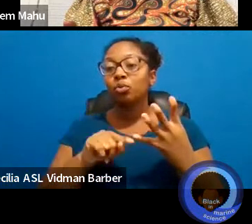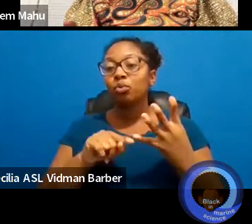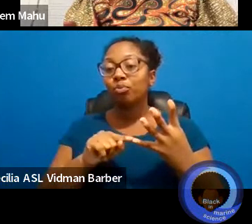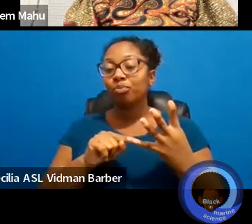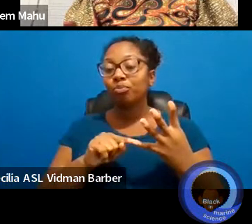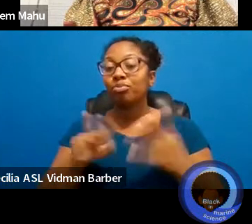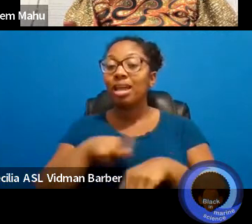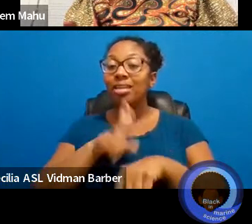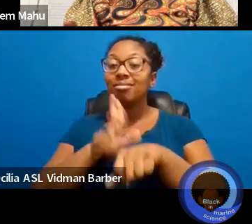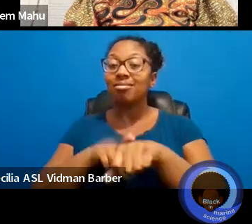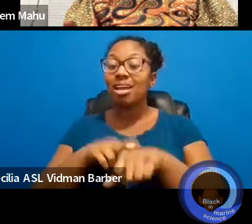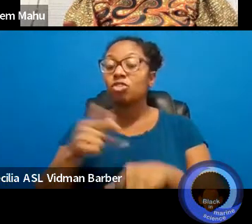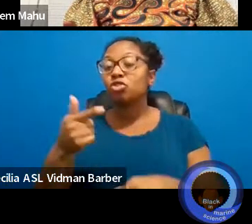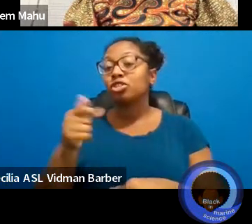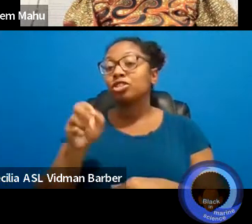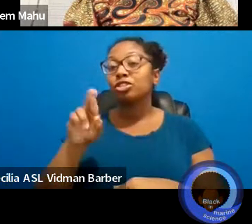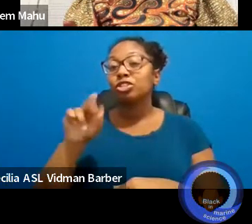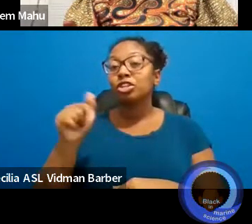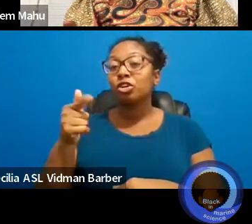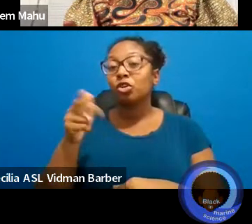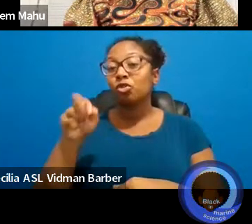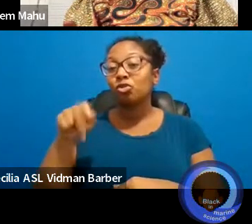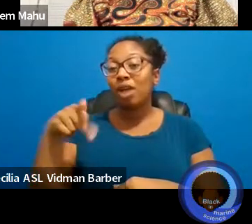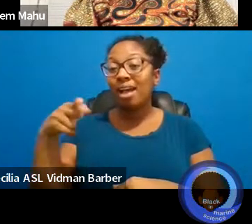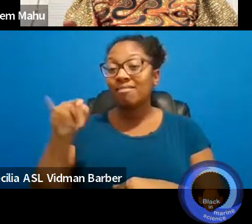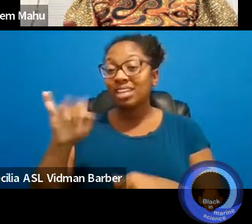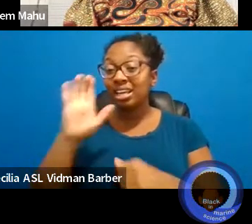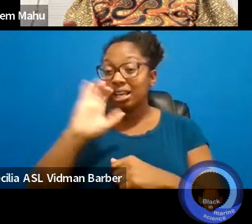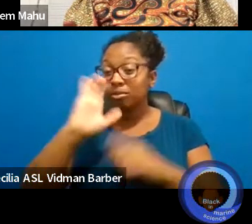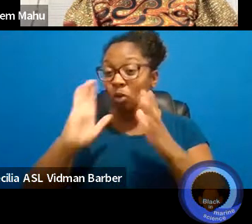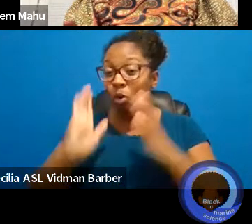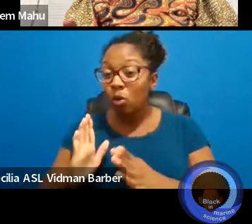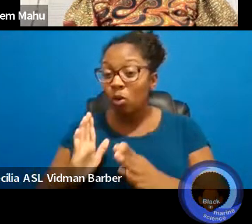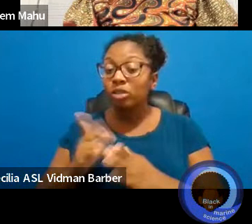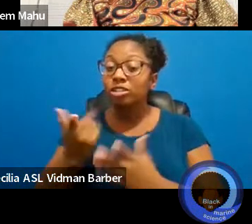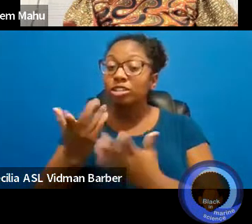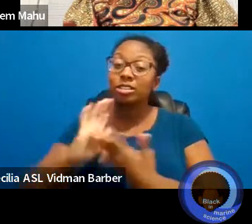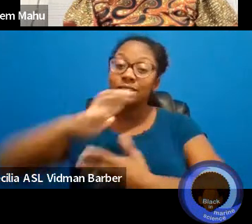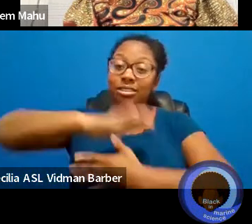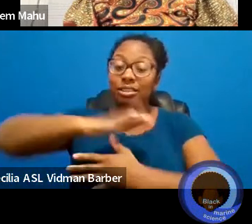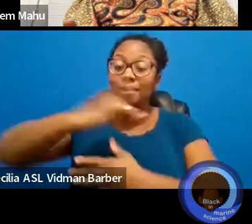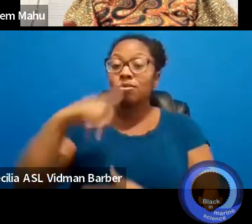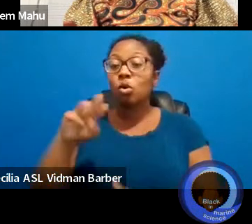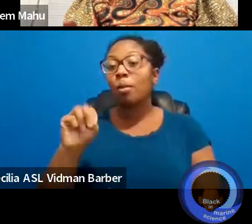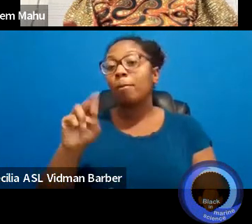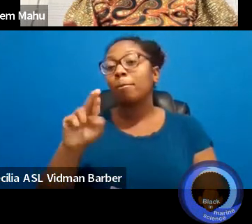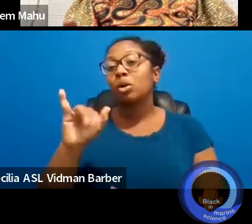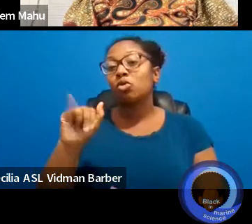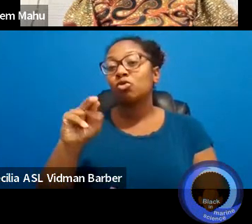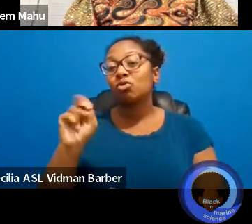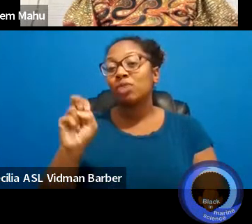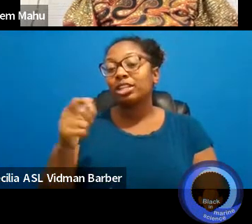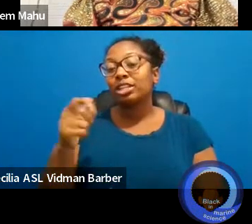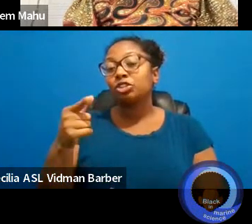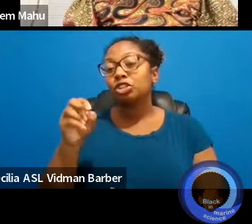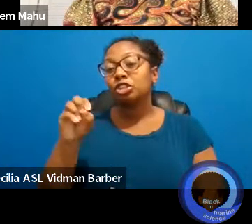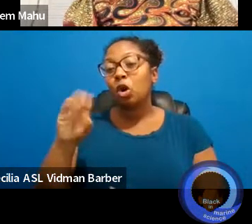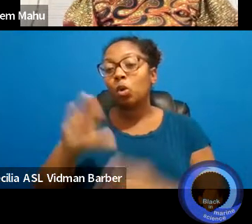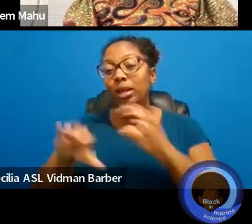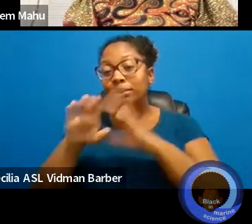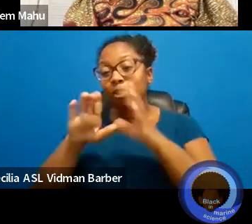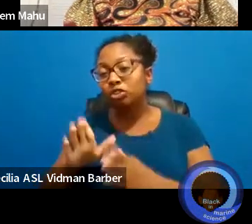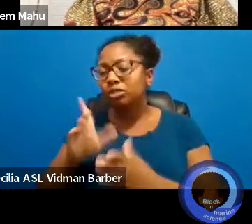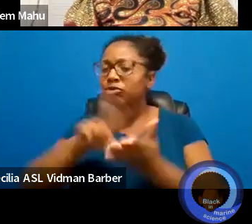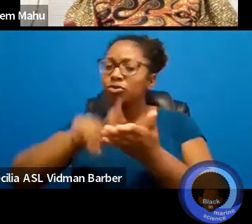the National Geographic Explorer, is a senior lecturer in marine geochemistry at the University of Ghana. Her research spans